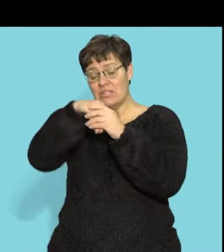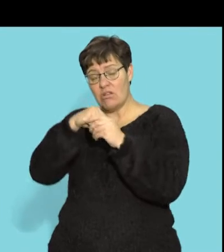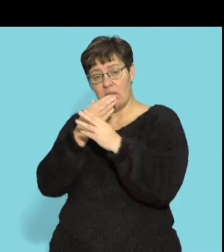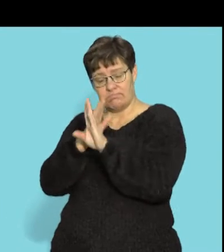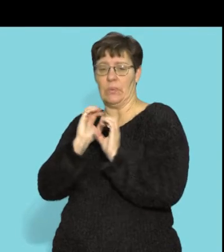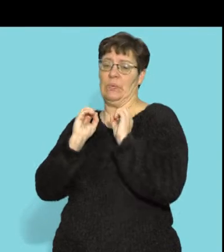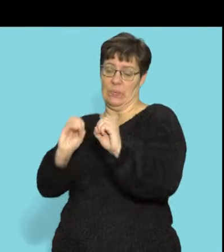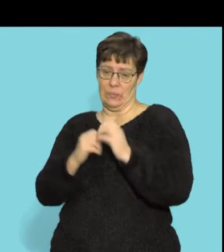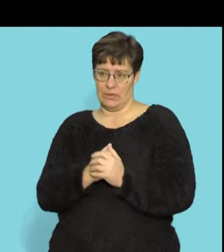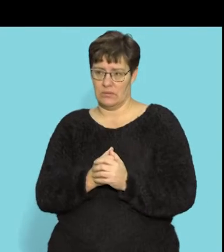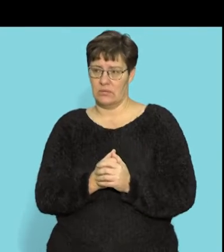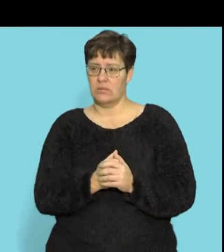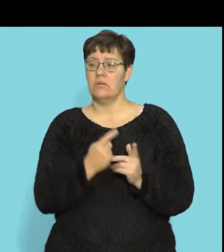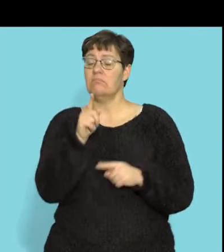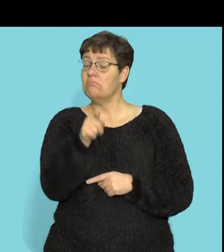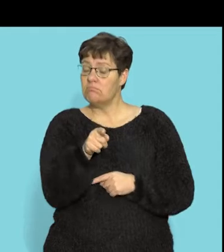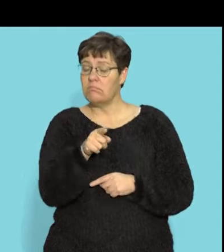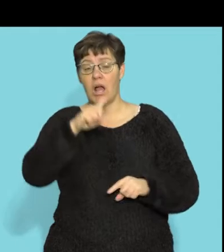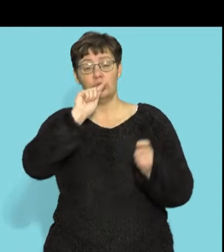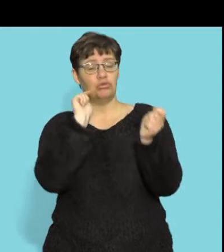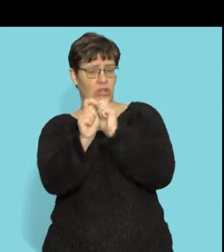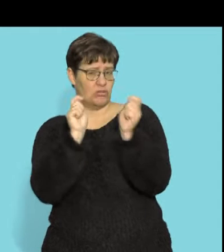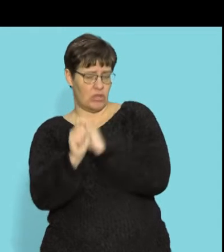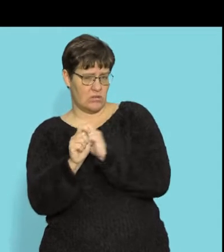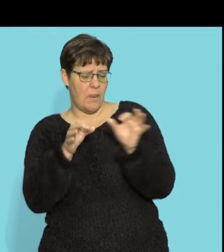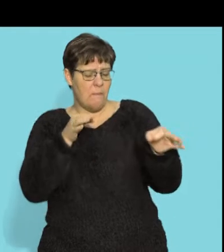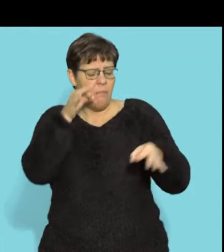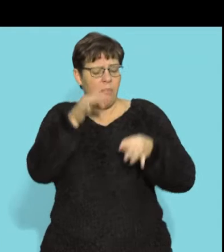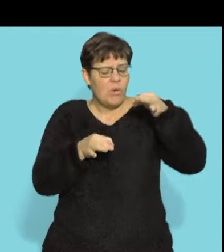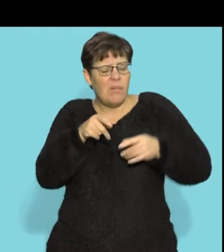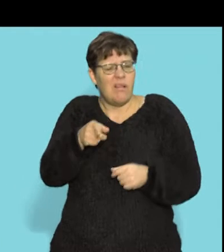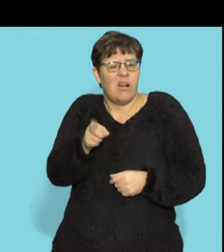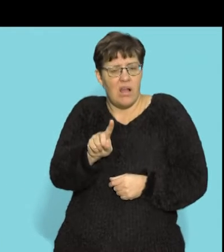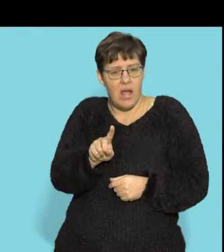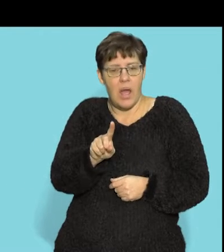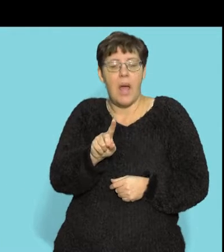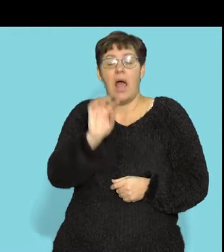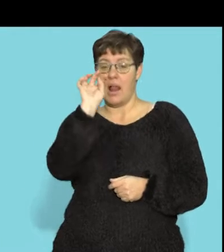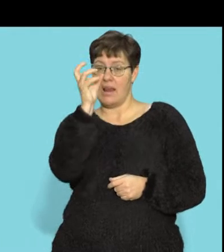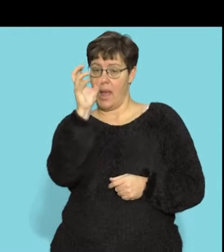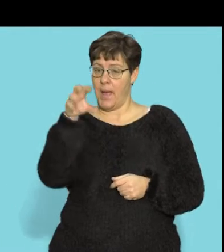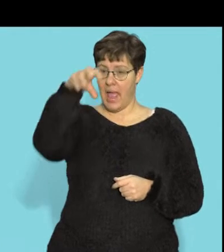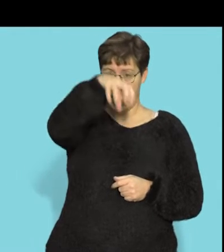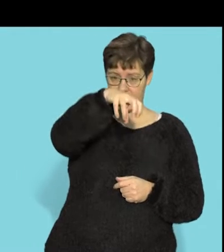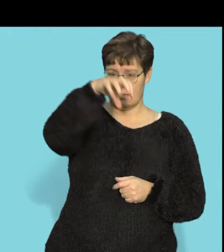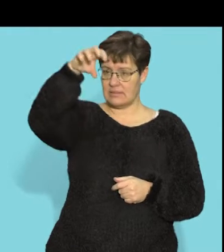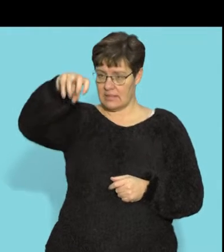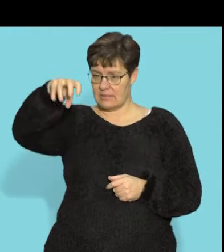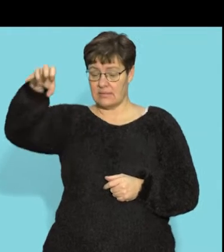0 internal resistance. So what is it that we're going to change or manipulate is the number of light bulbs